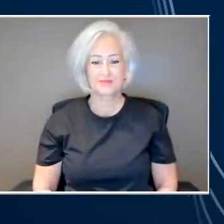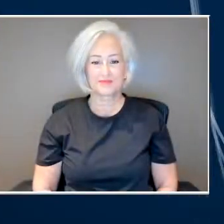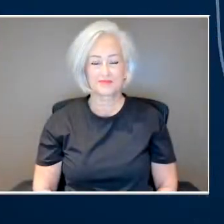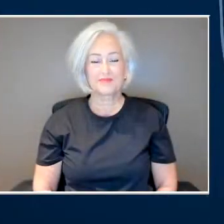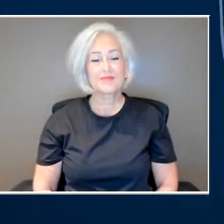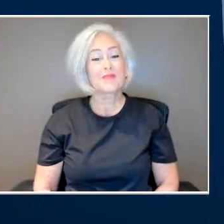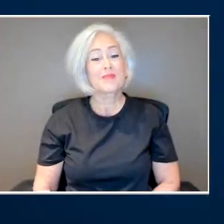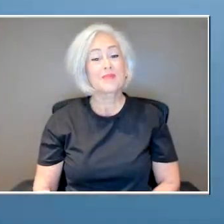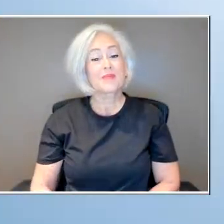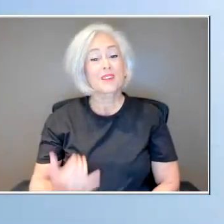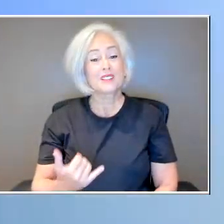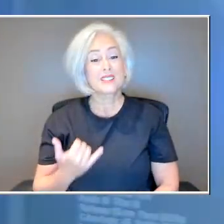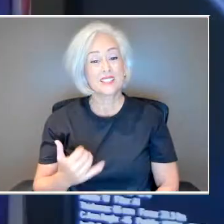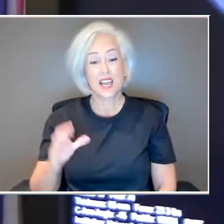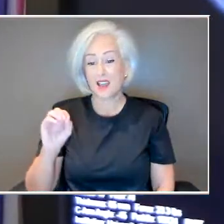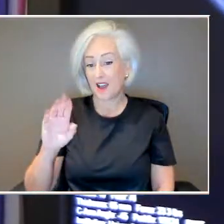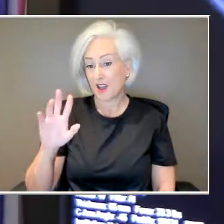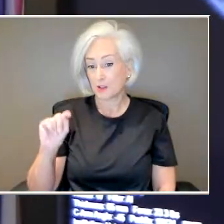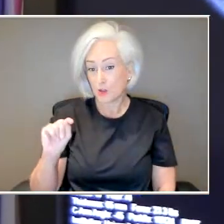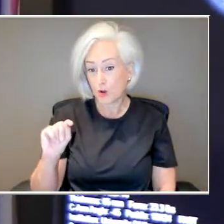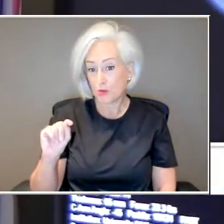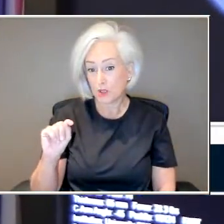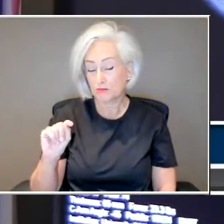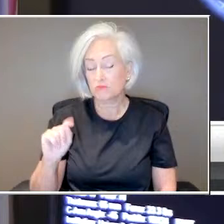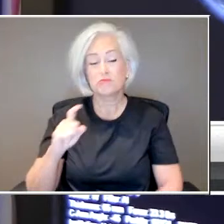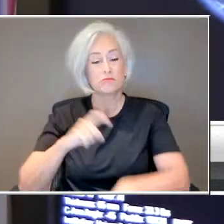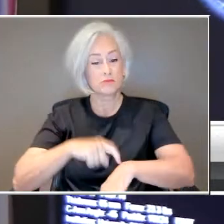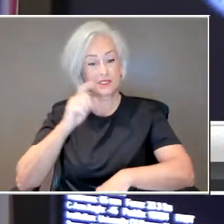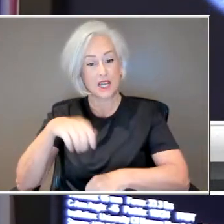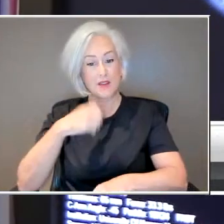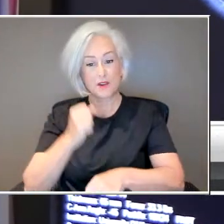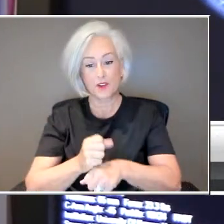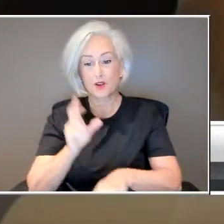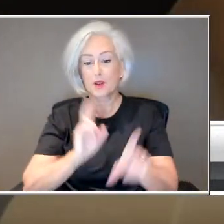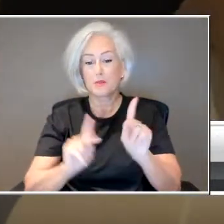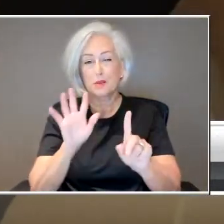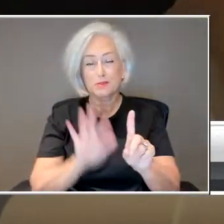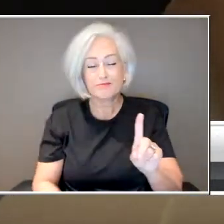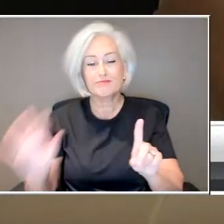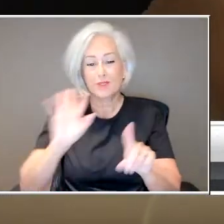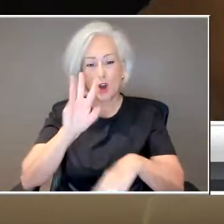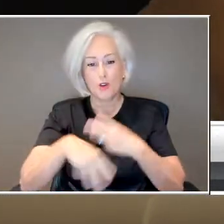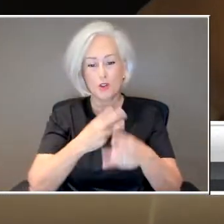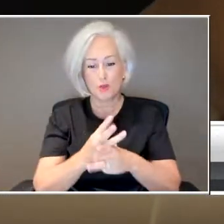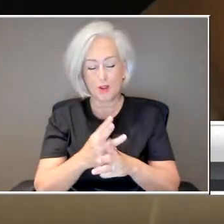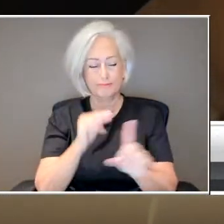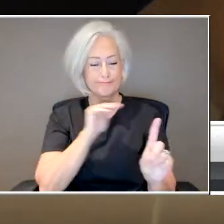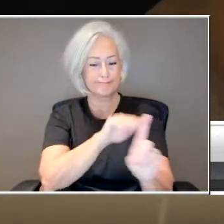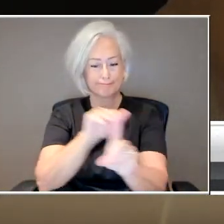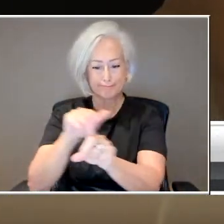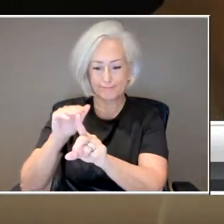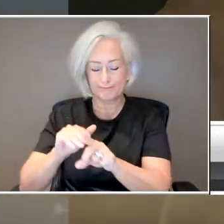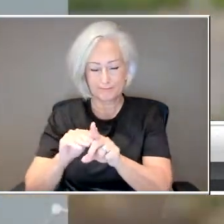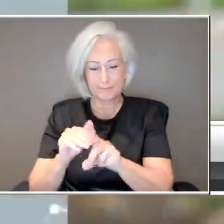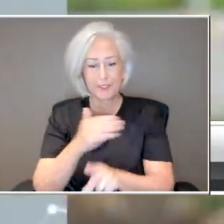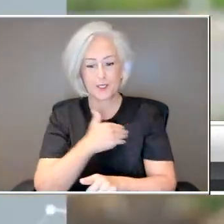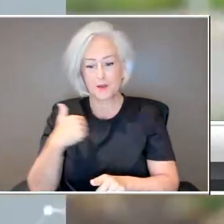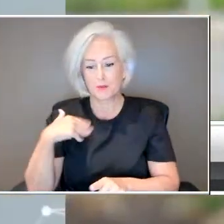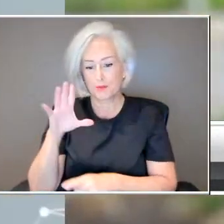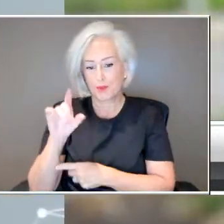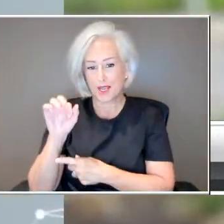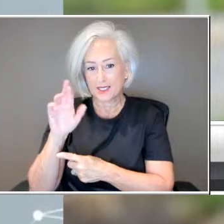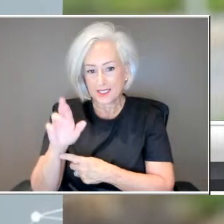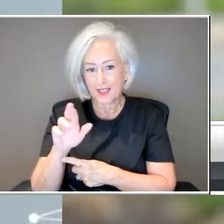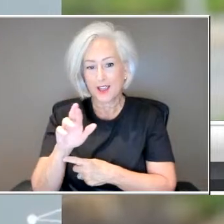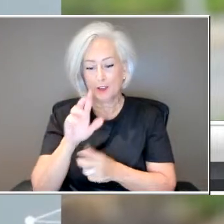Coming up today, October marks that time of year when people around the world are reminded to get their breast cancer screenings. But for this woman, her routine exam